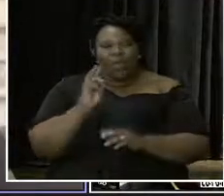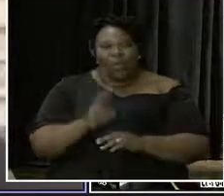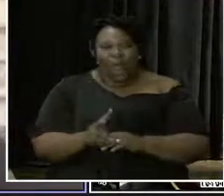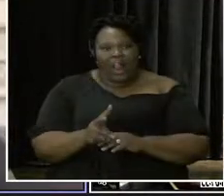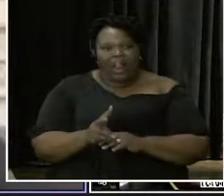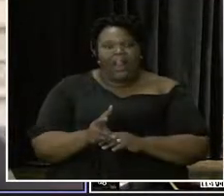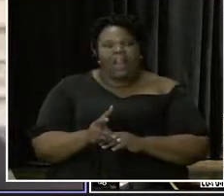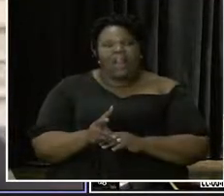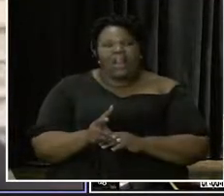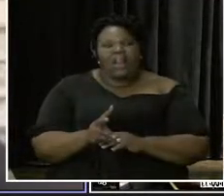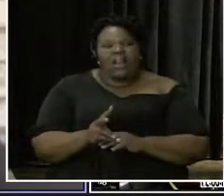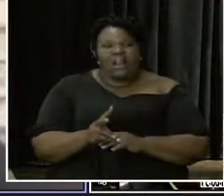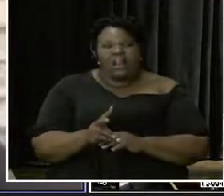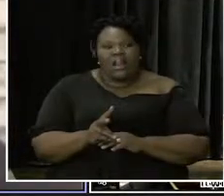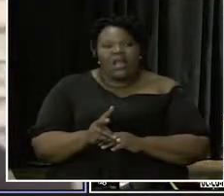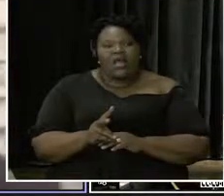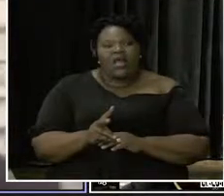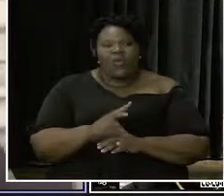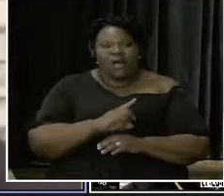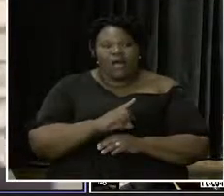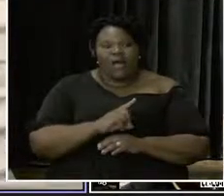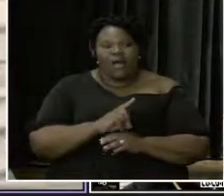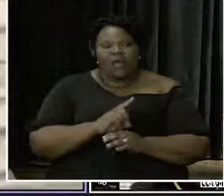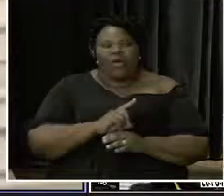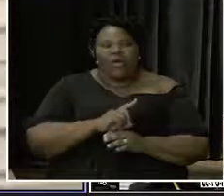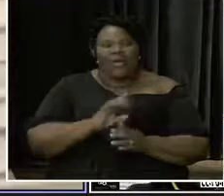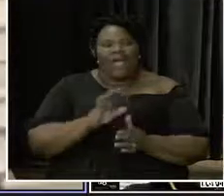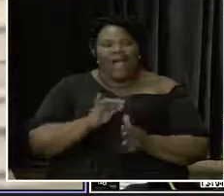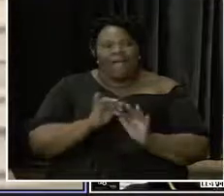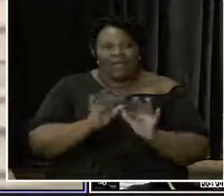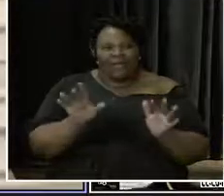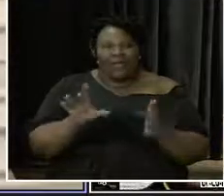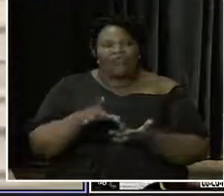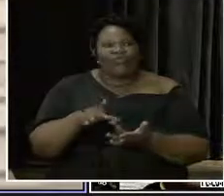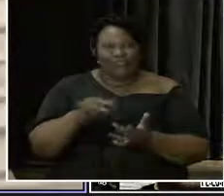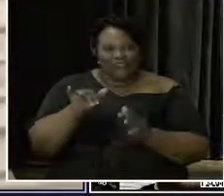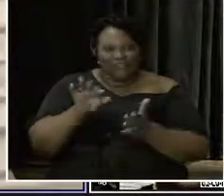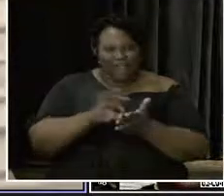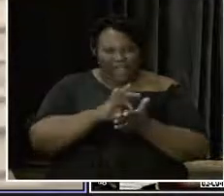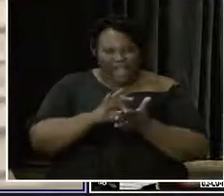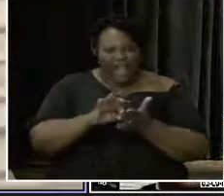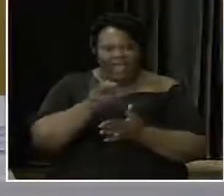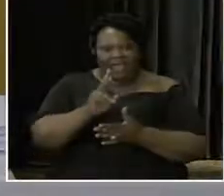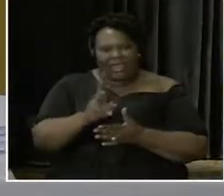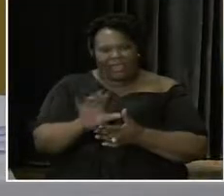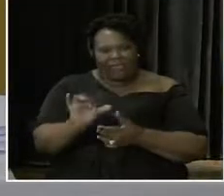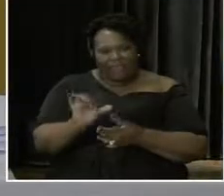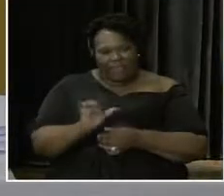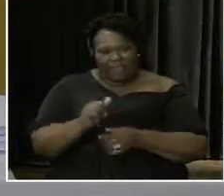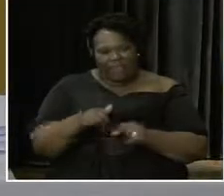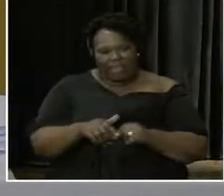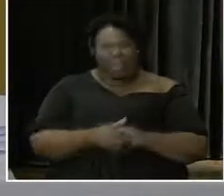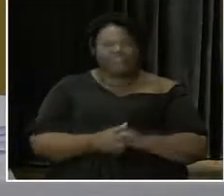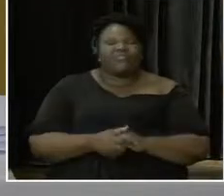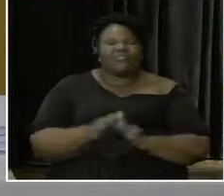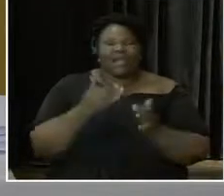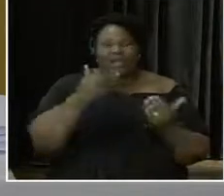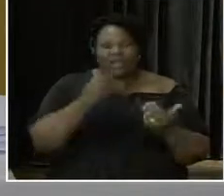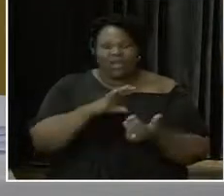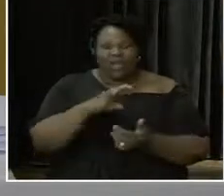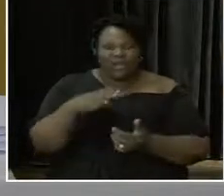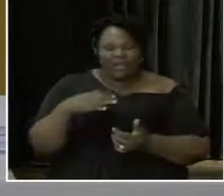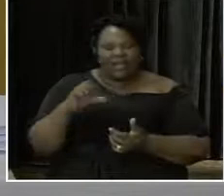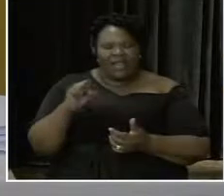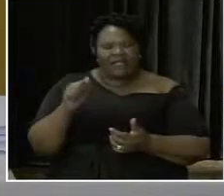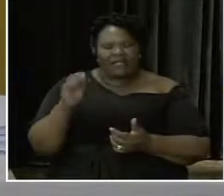be re-elected back into the city to lead the people of eThekwini municipality. Thank you very much. Councillor Kaunda, thank you, Councillor Sabelo.